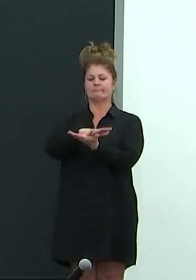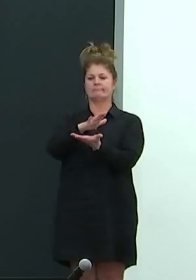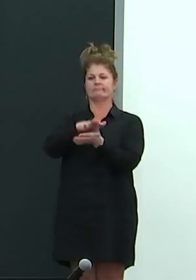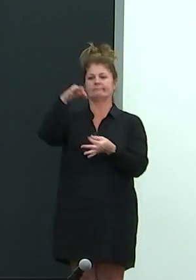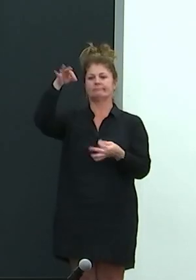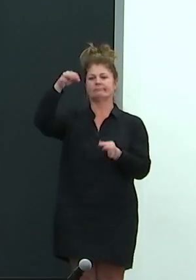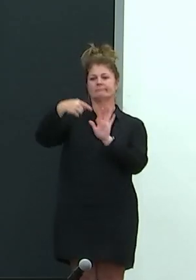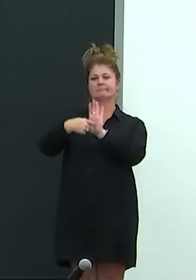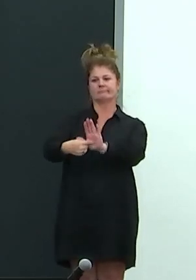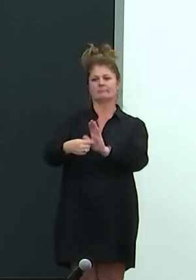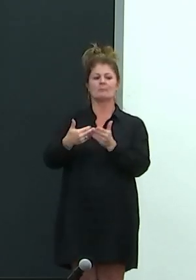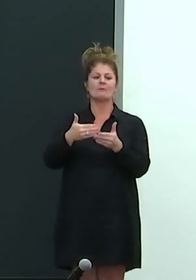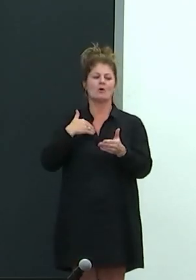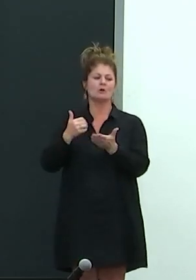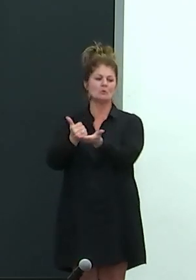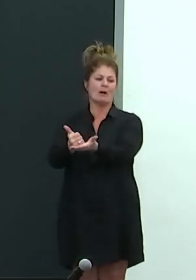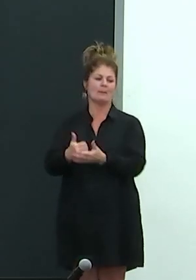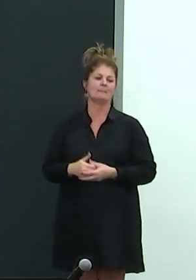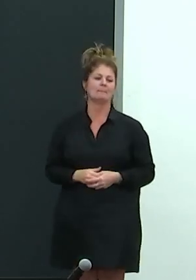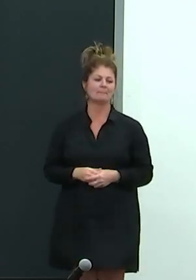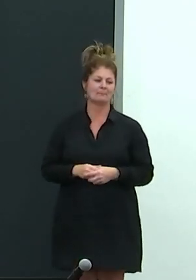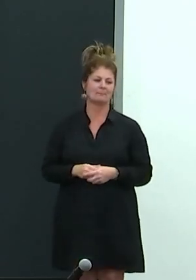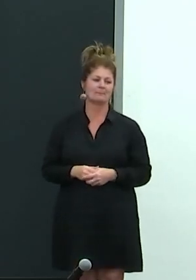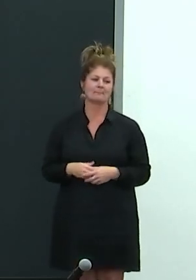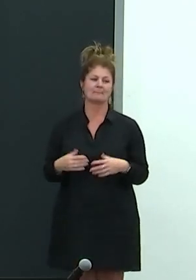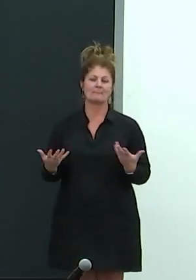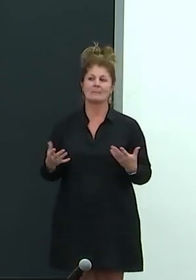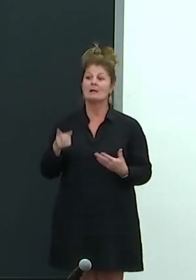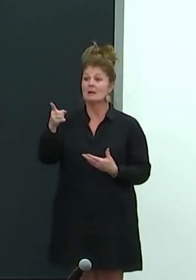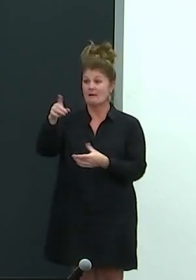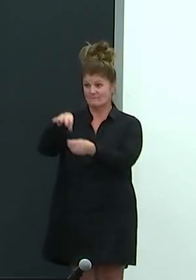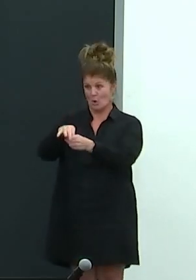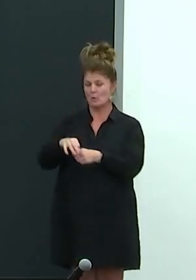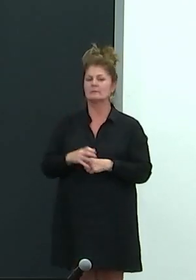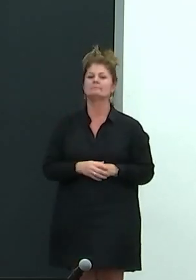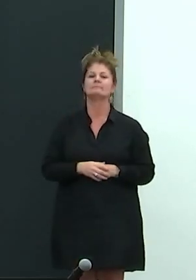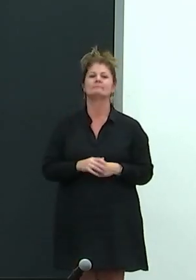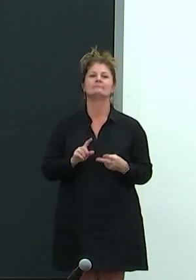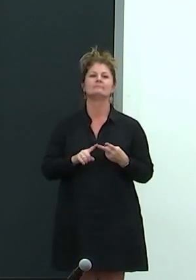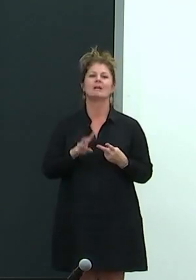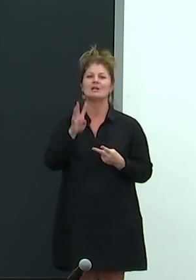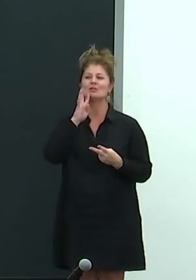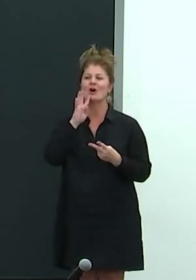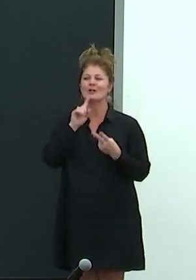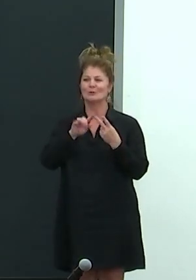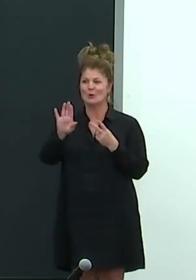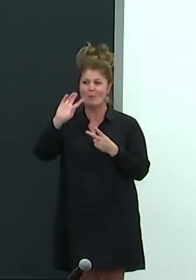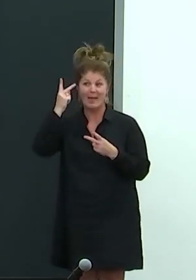assist. So vote, talk to your politicians.